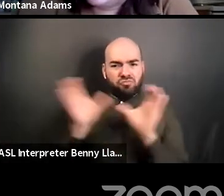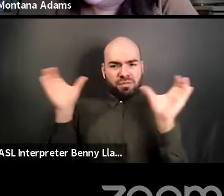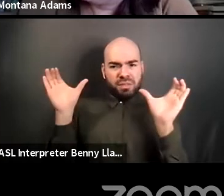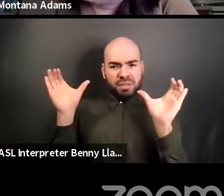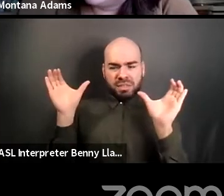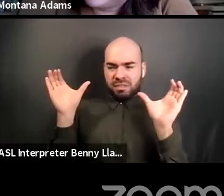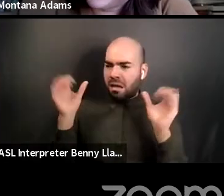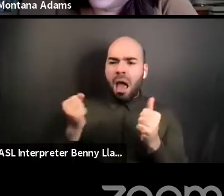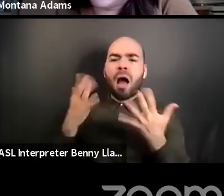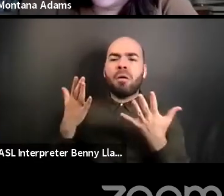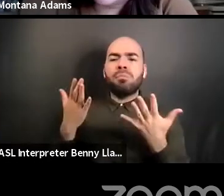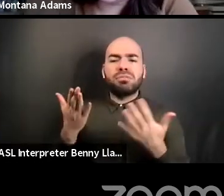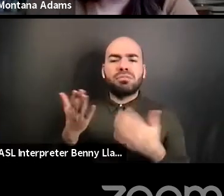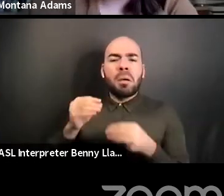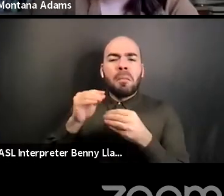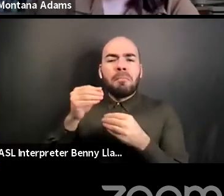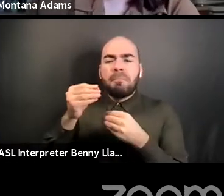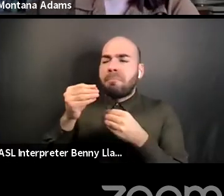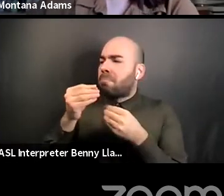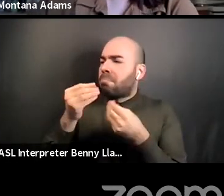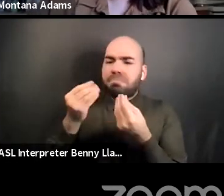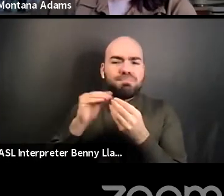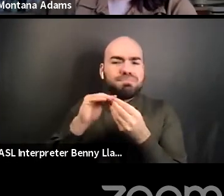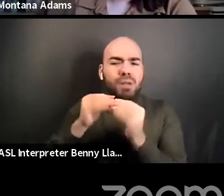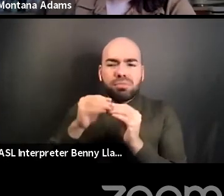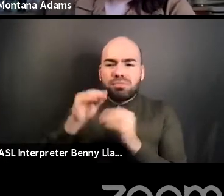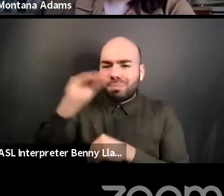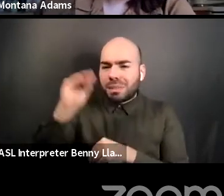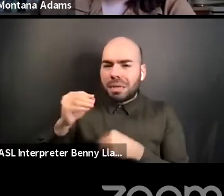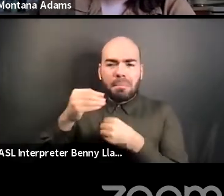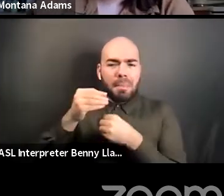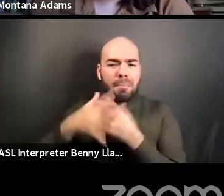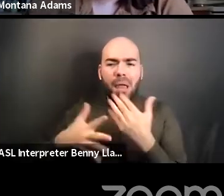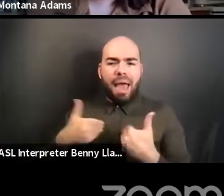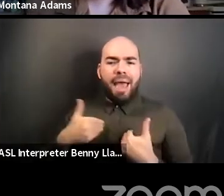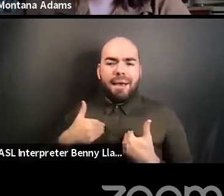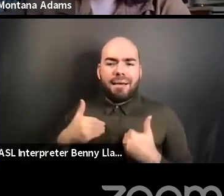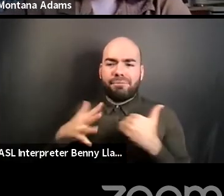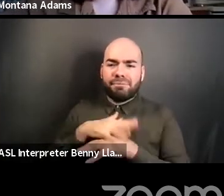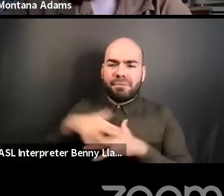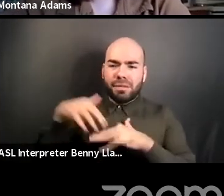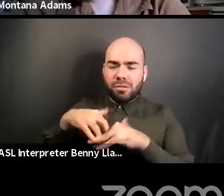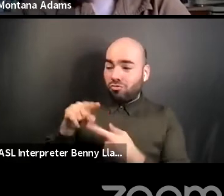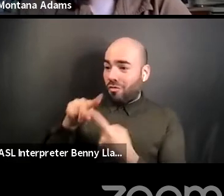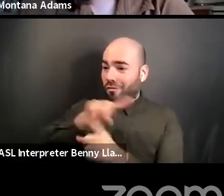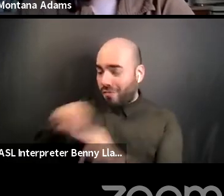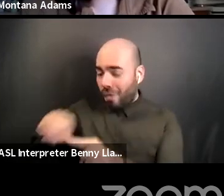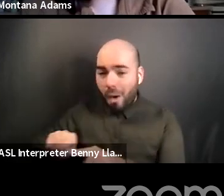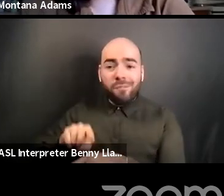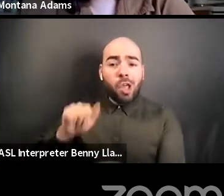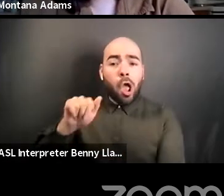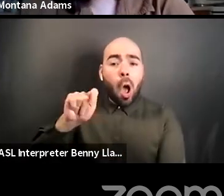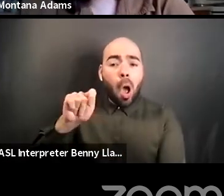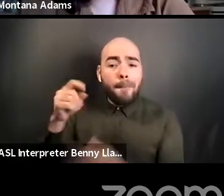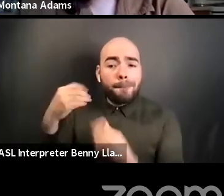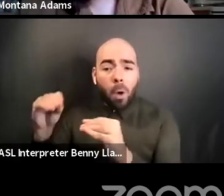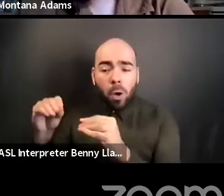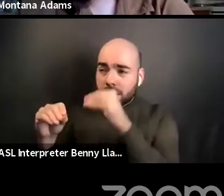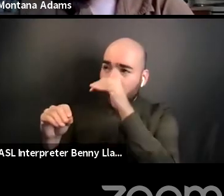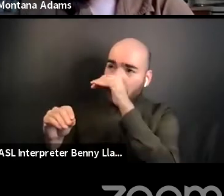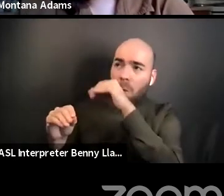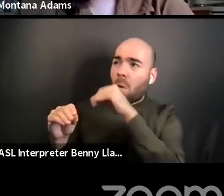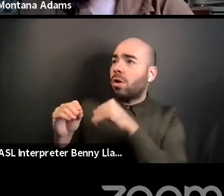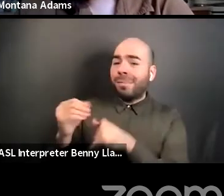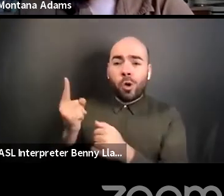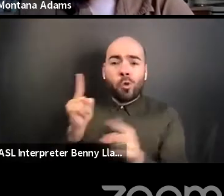to qualify for this job position or to enter this Indigenous art market, or to be heard or seen as